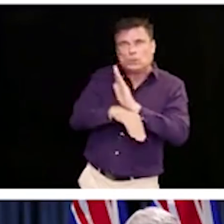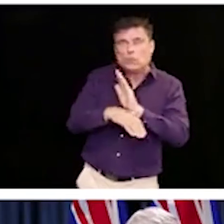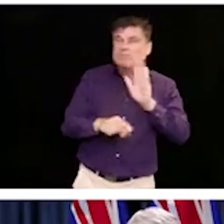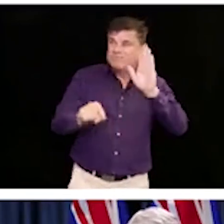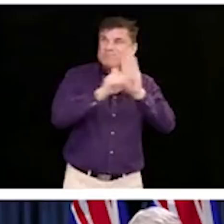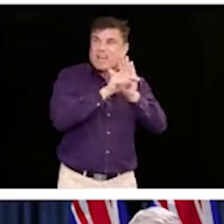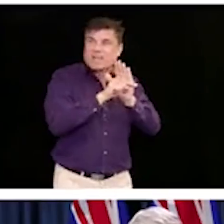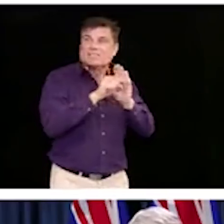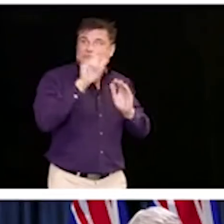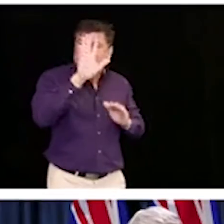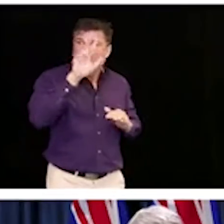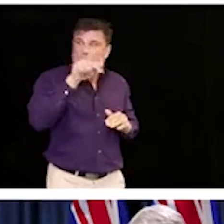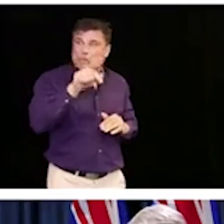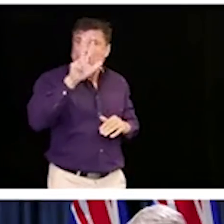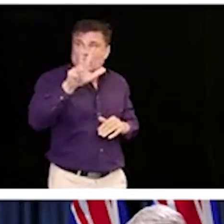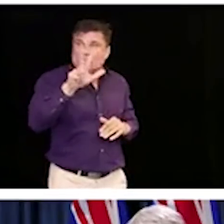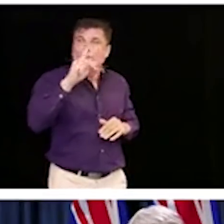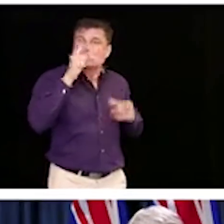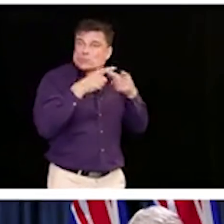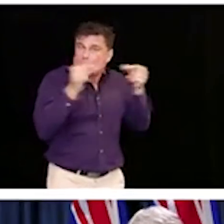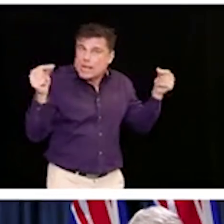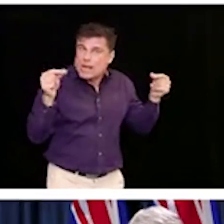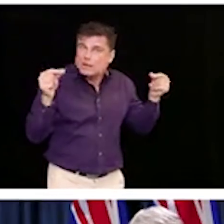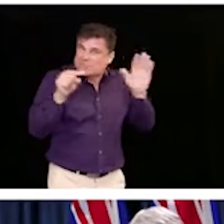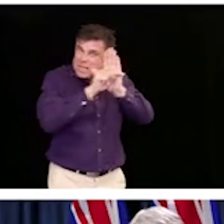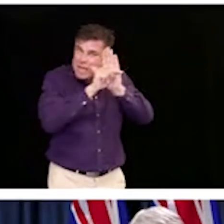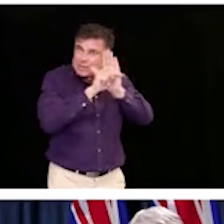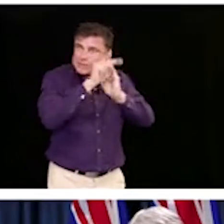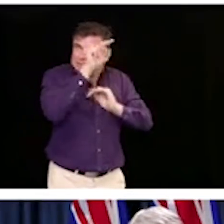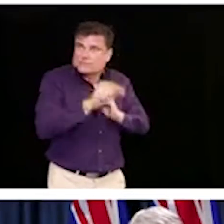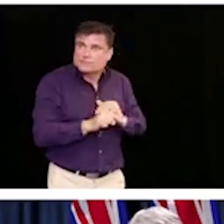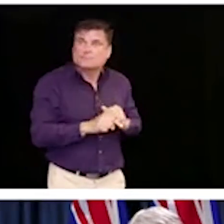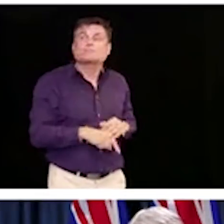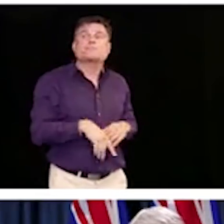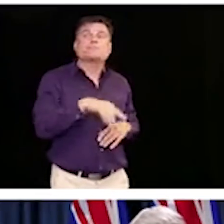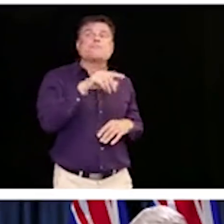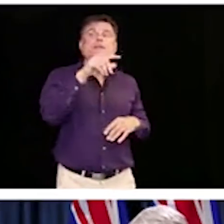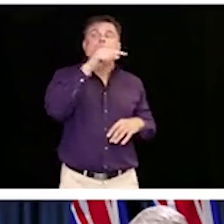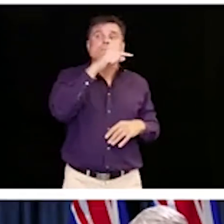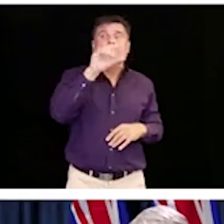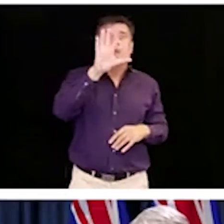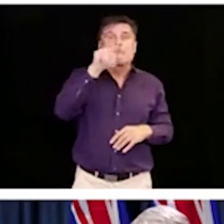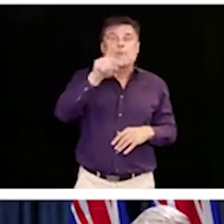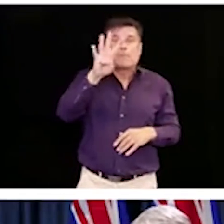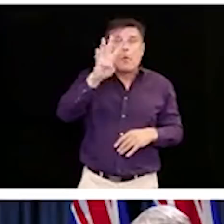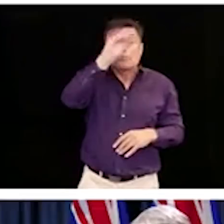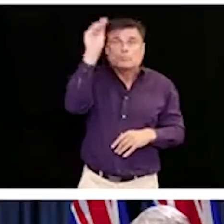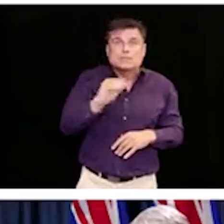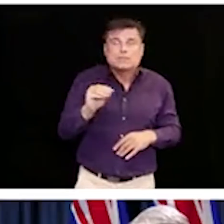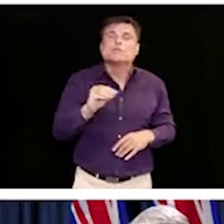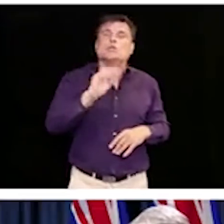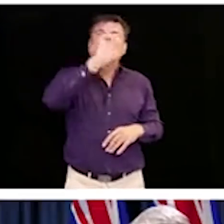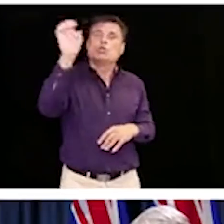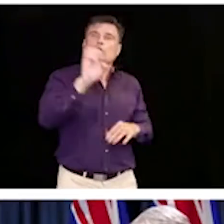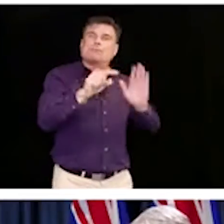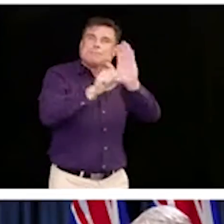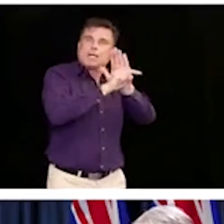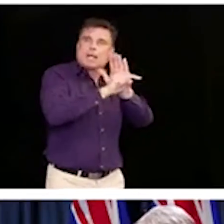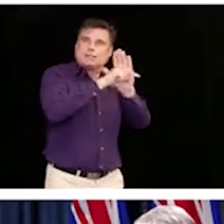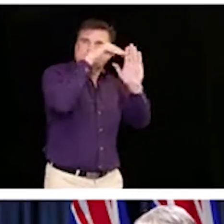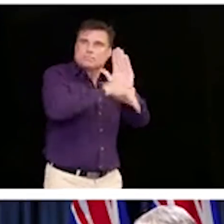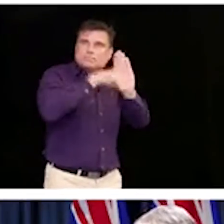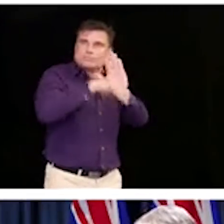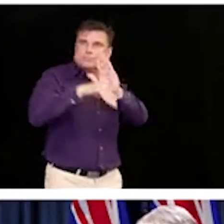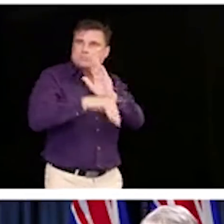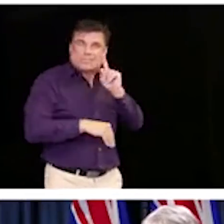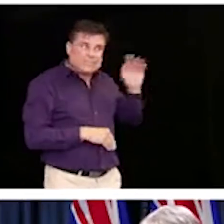negative 5.3% for Japan, and negative 8.4% for the Eurozone. And of course, BC, being a small open economy,